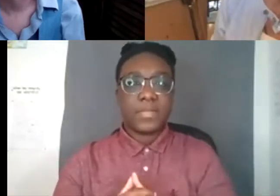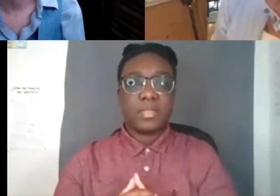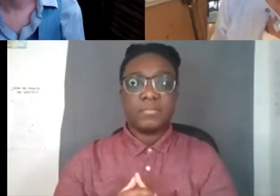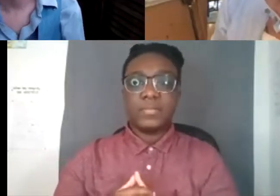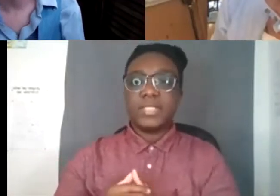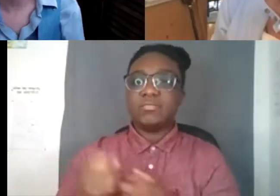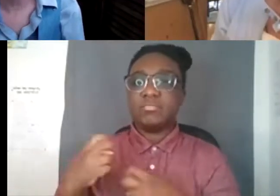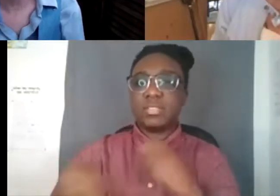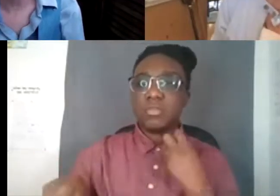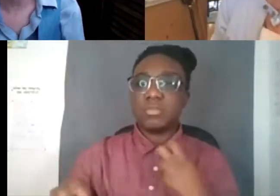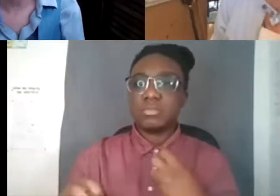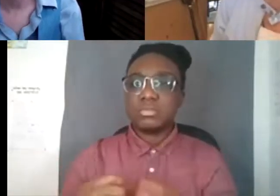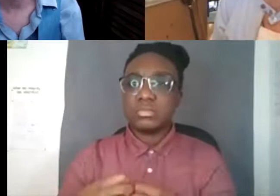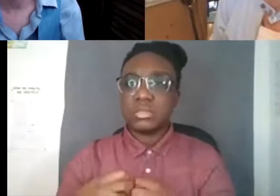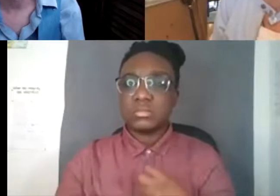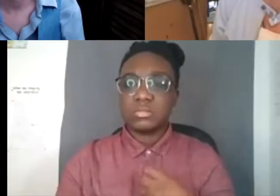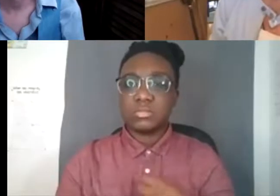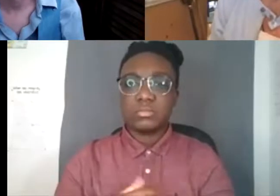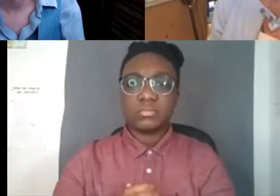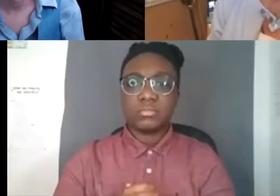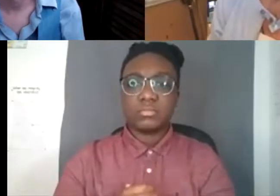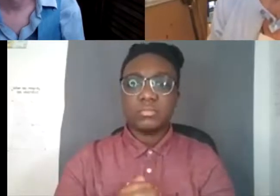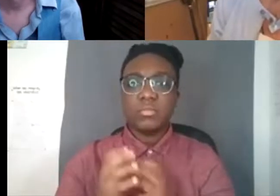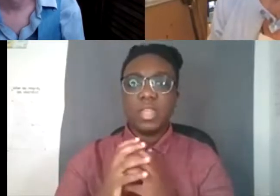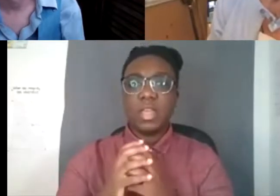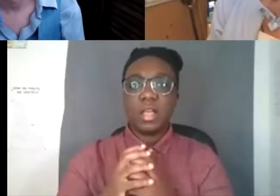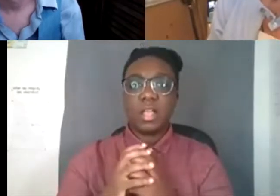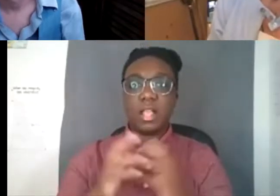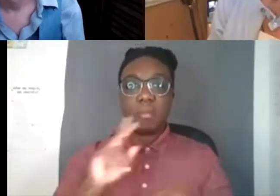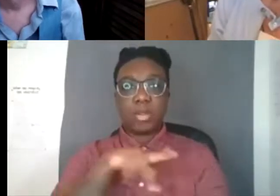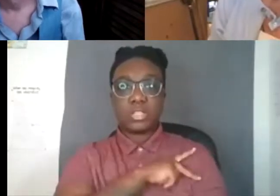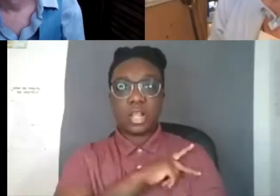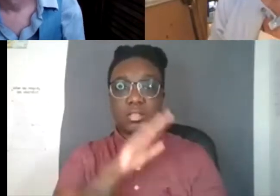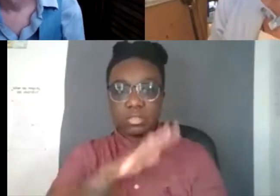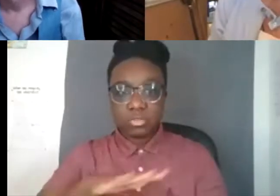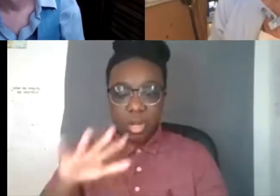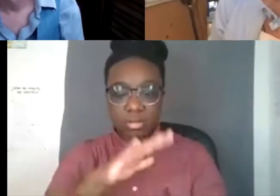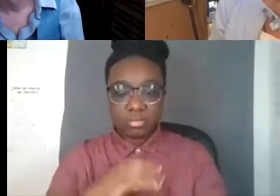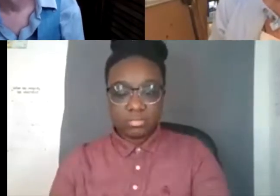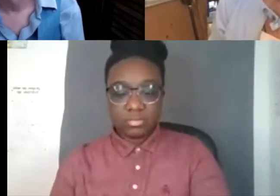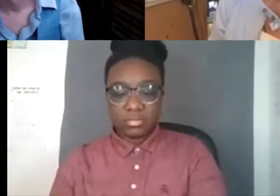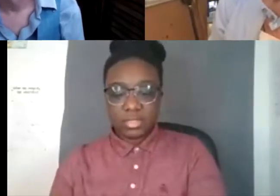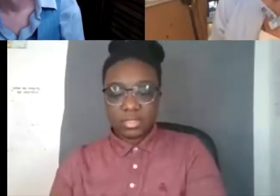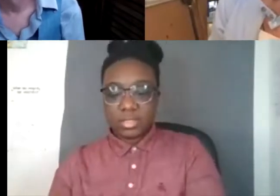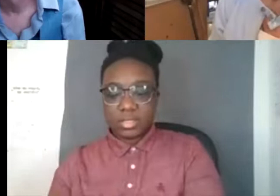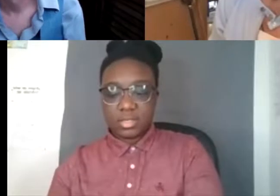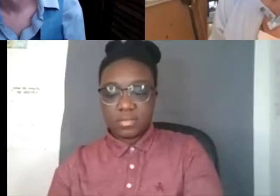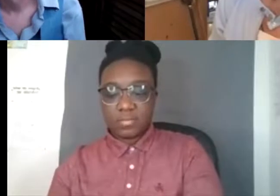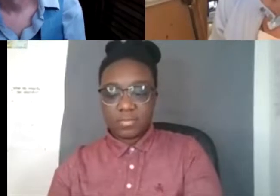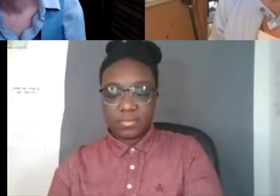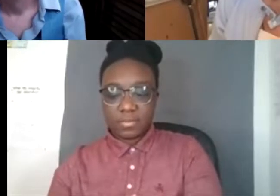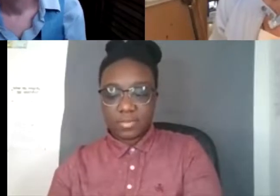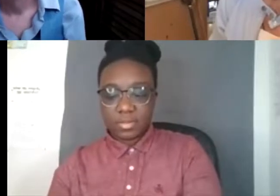difficult. It's difficult. And there's a lot of personalities around. And you want to make friends